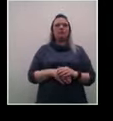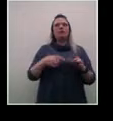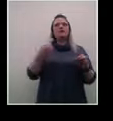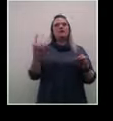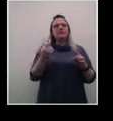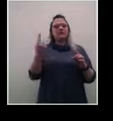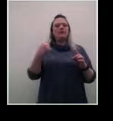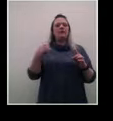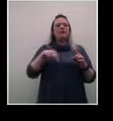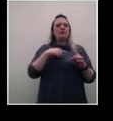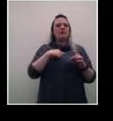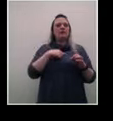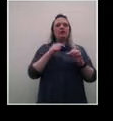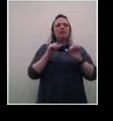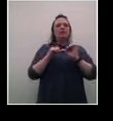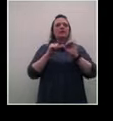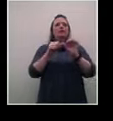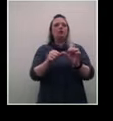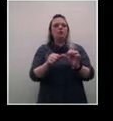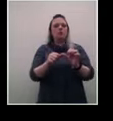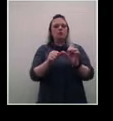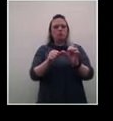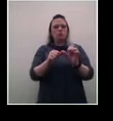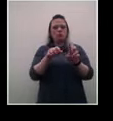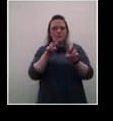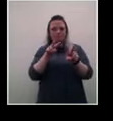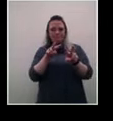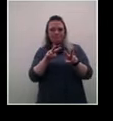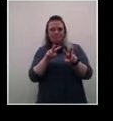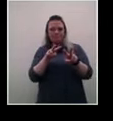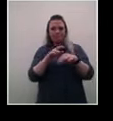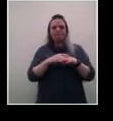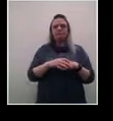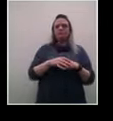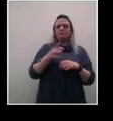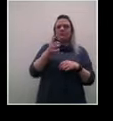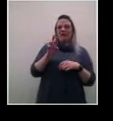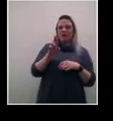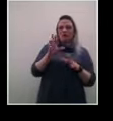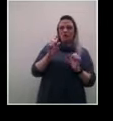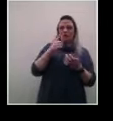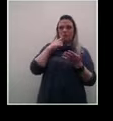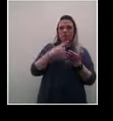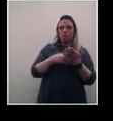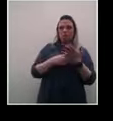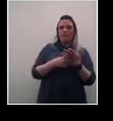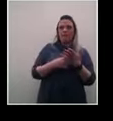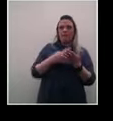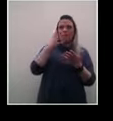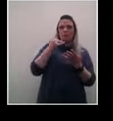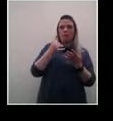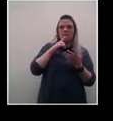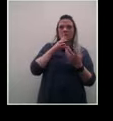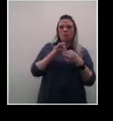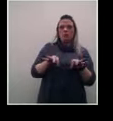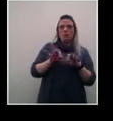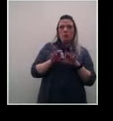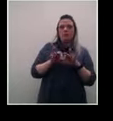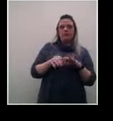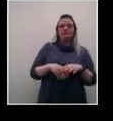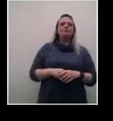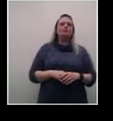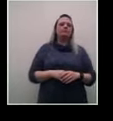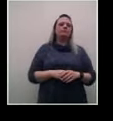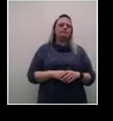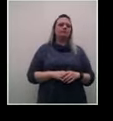we're continuing to keep track of. Dr. Burstein, you want to talk a little bit more about why this is so important? Yeah,